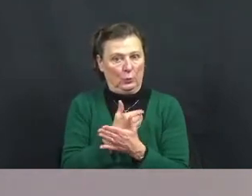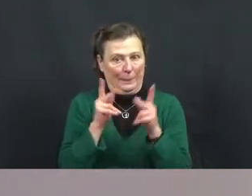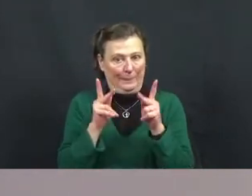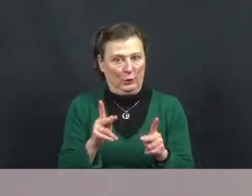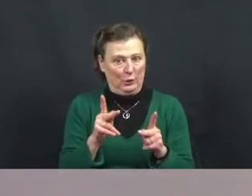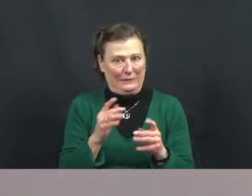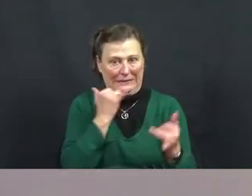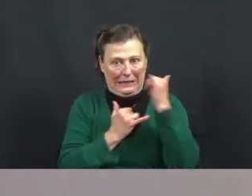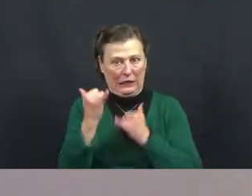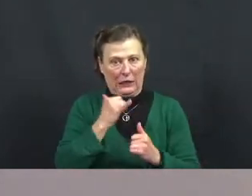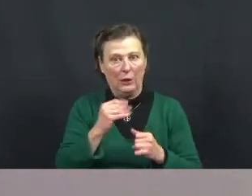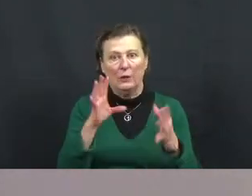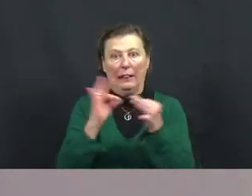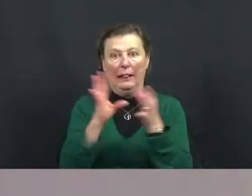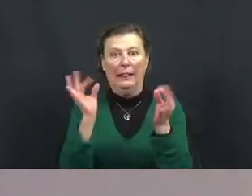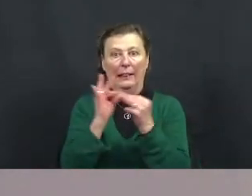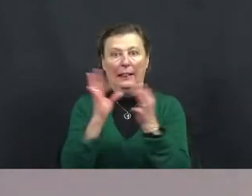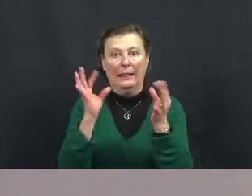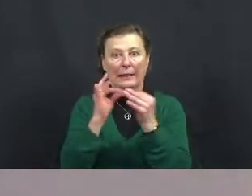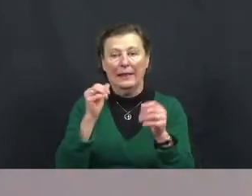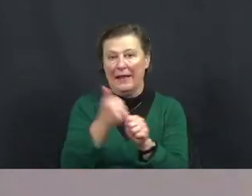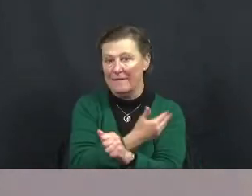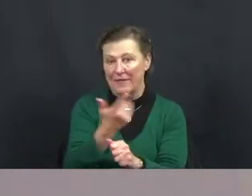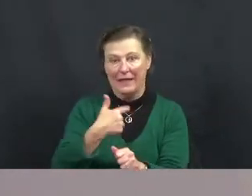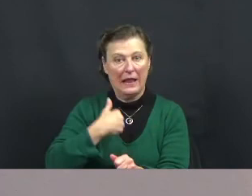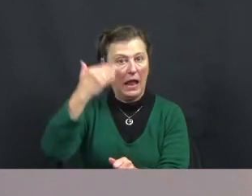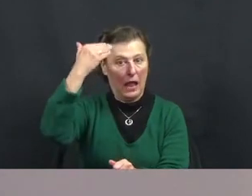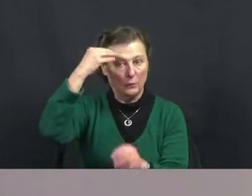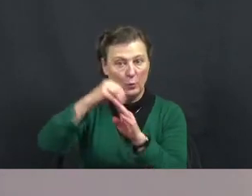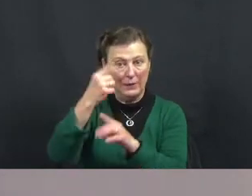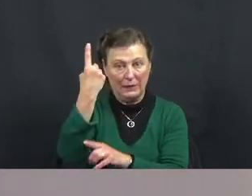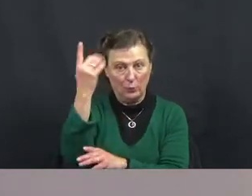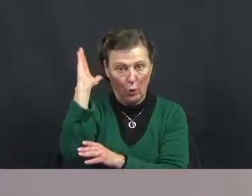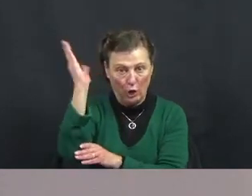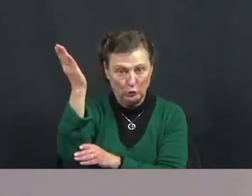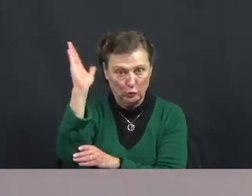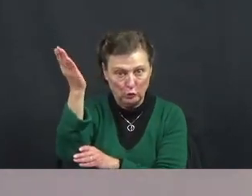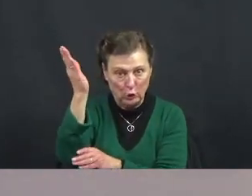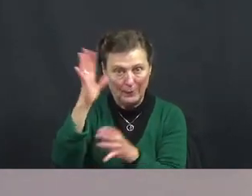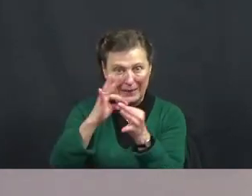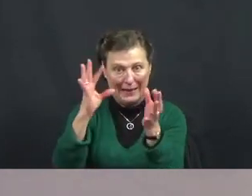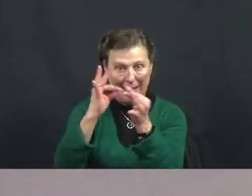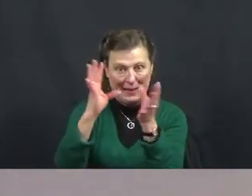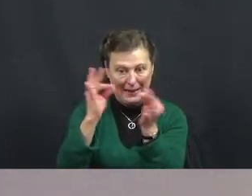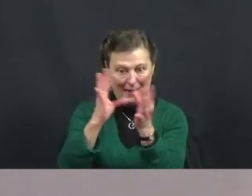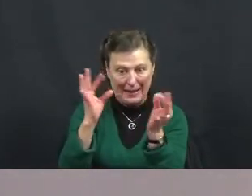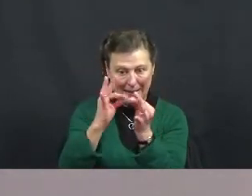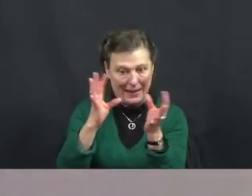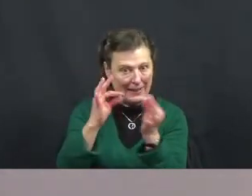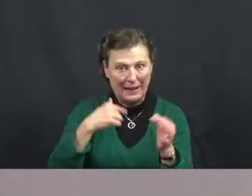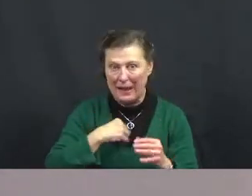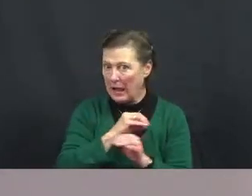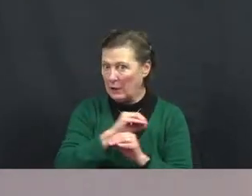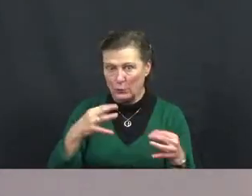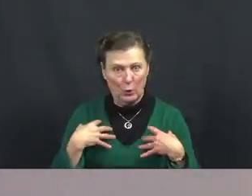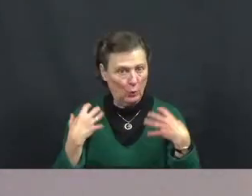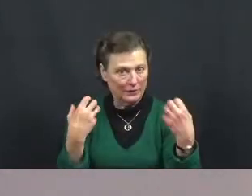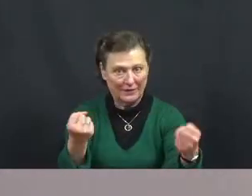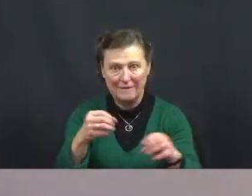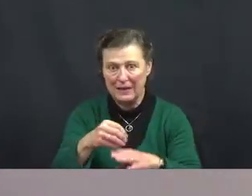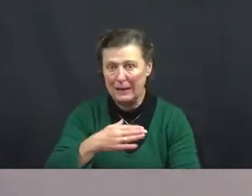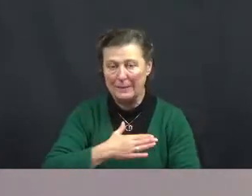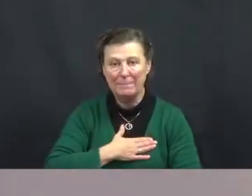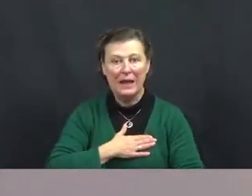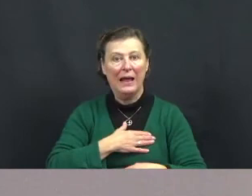say everything I knew in one sermon, and I had absolutely no sense of confidence in my